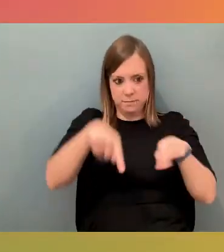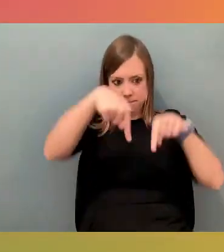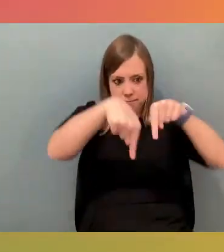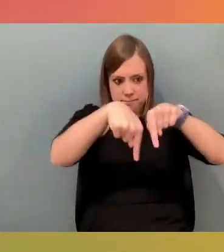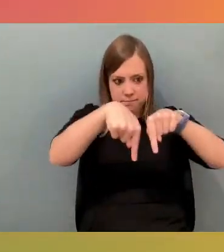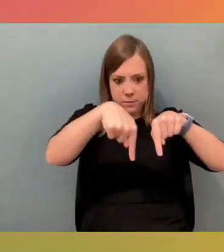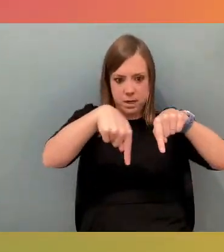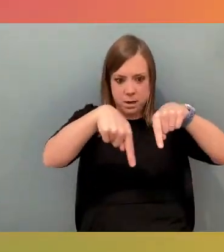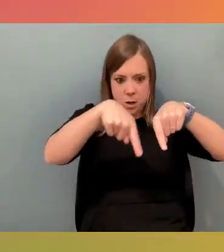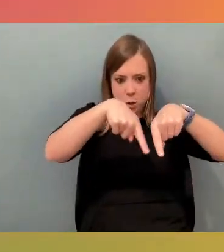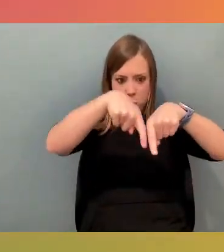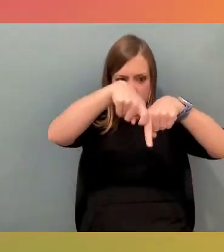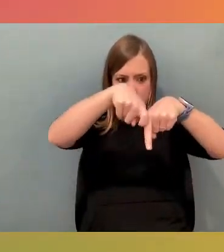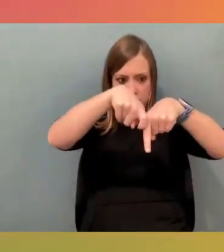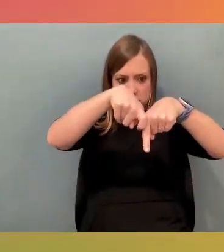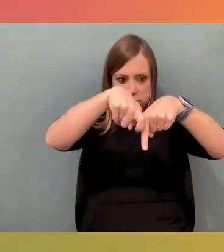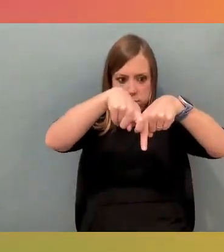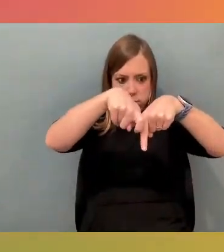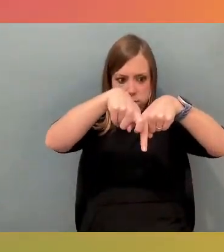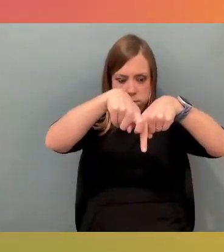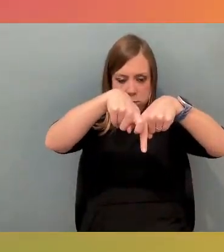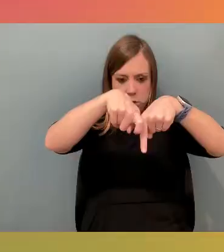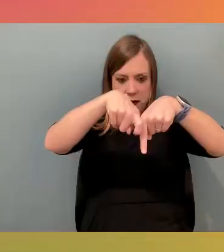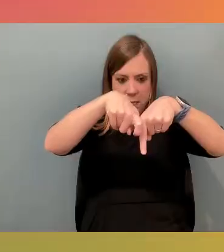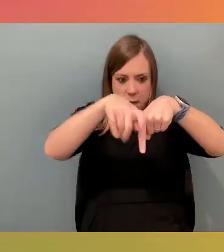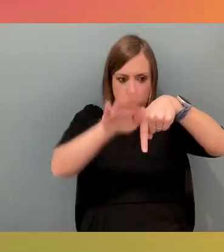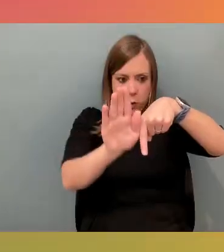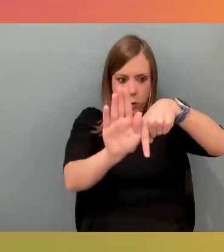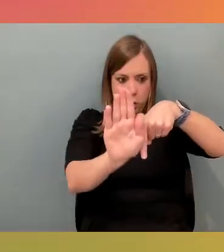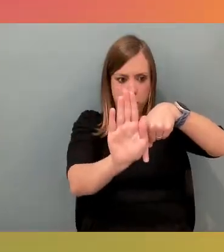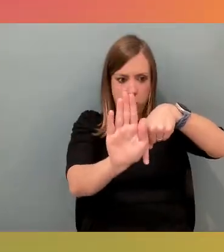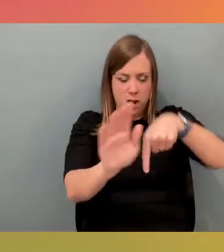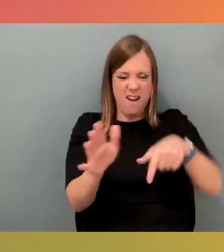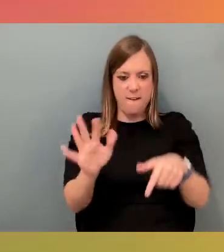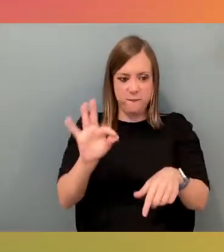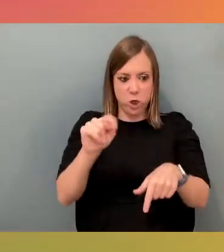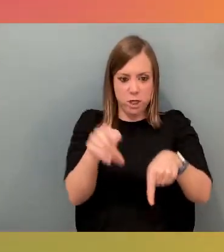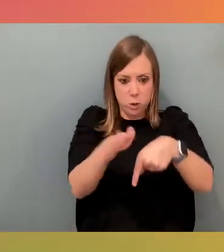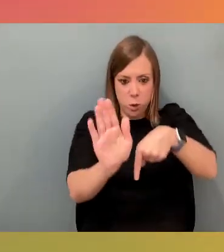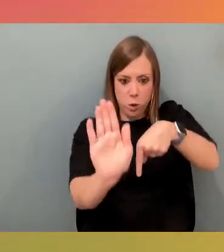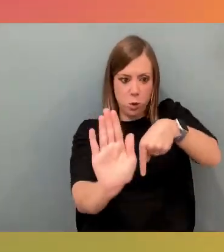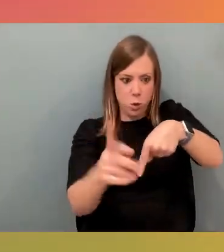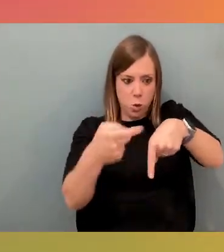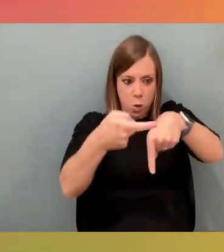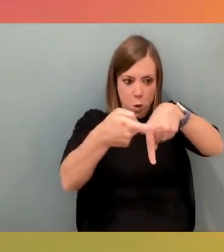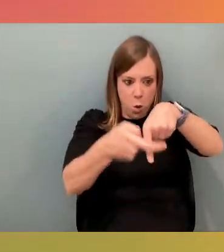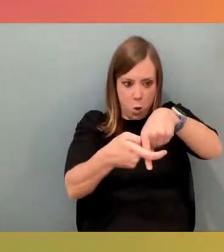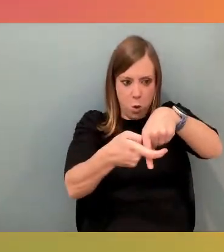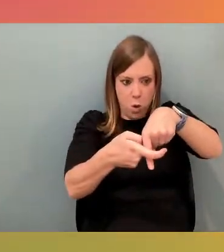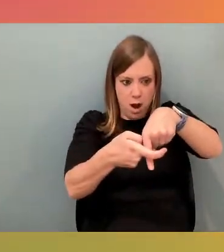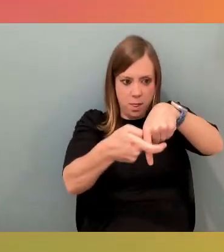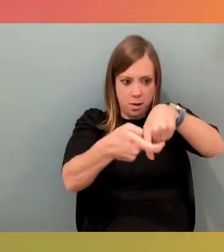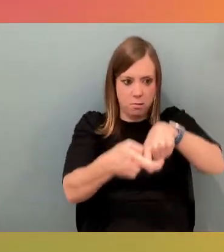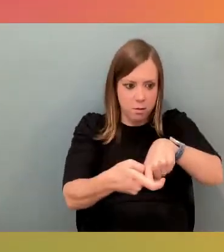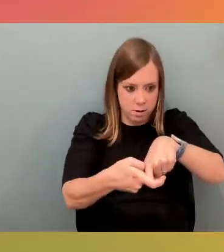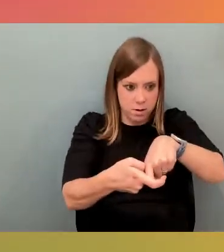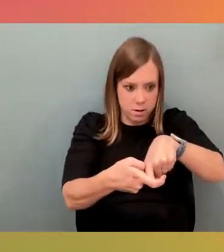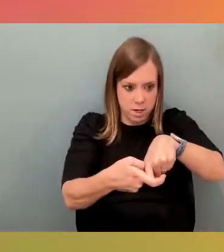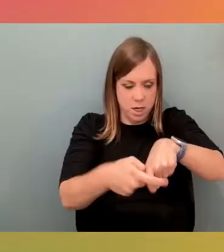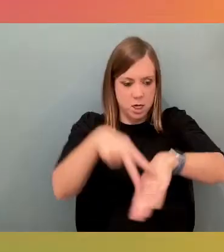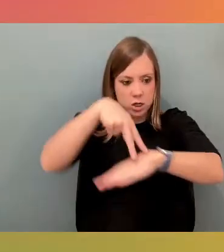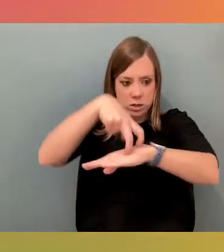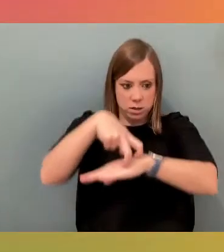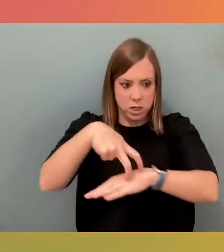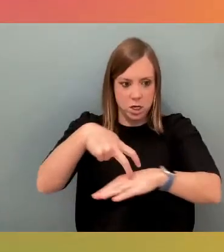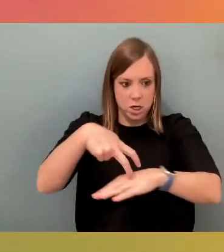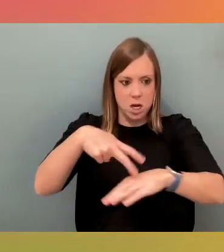up and in, and then flex the foot and find your chair pose with figure four legs. Beautiful. Keep